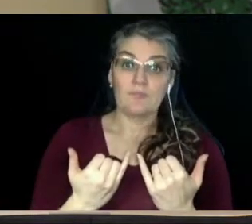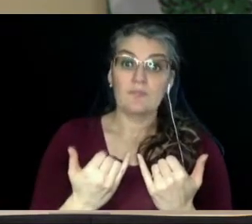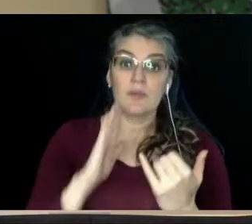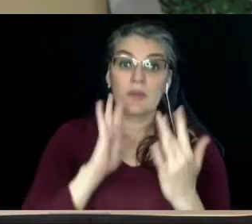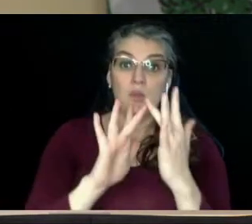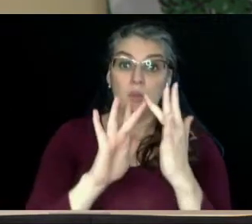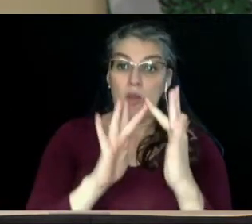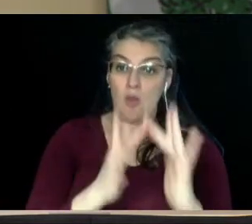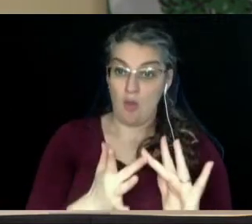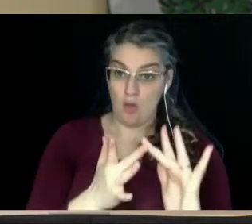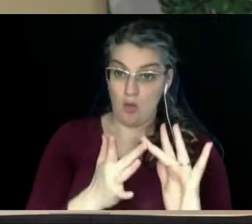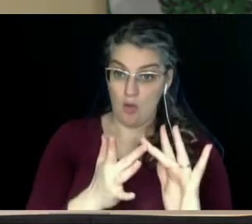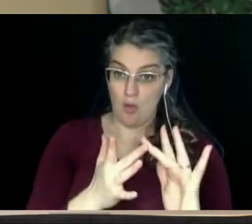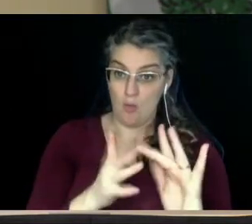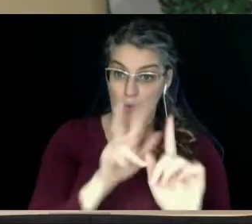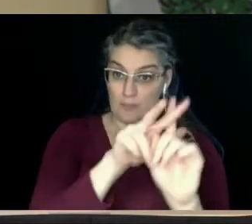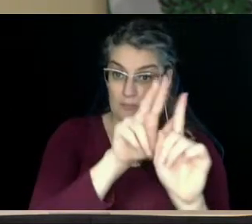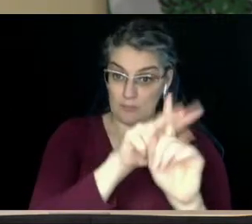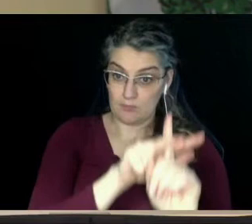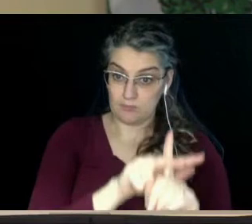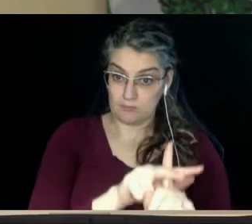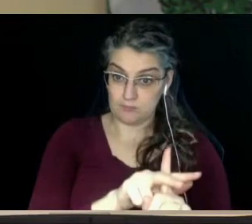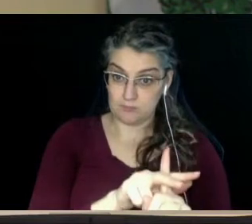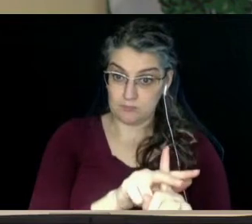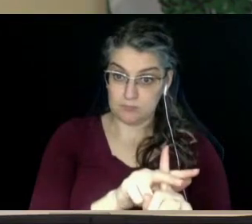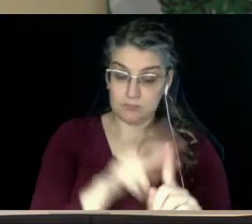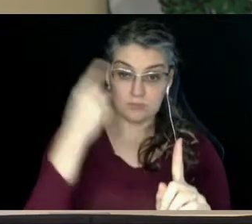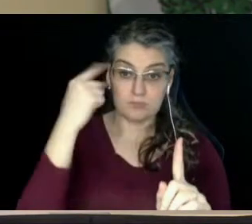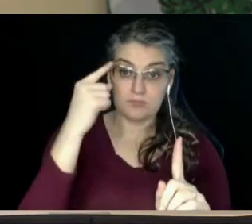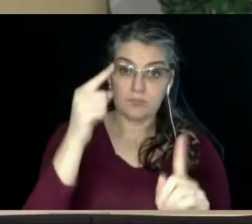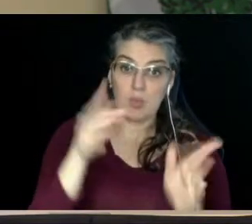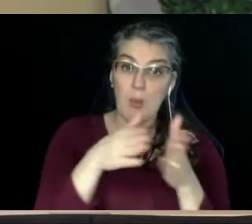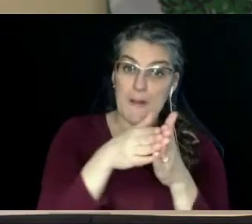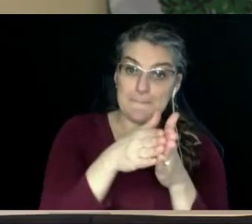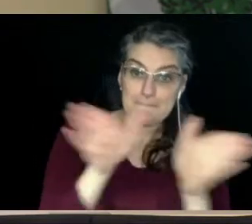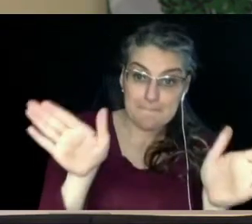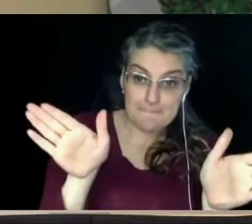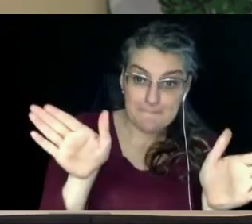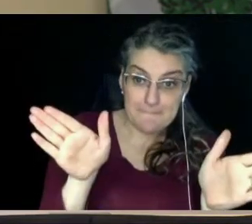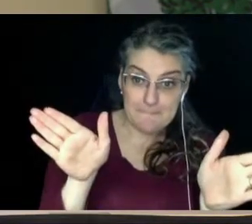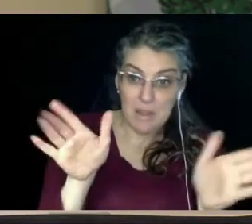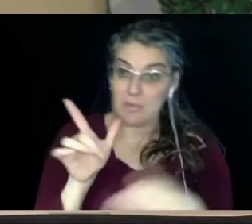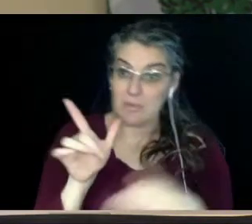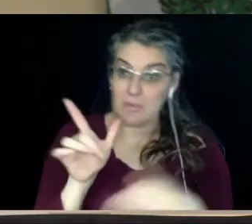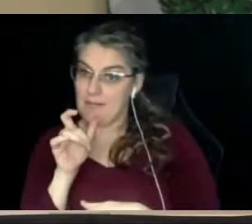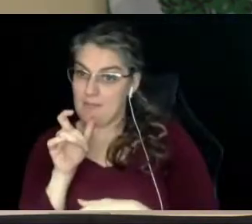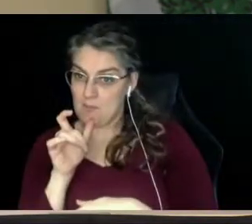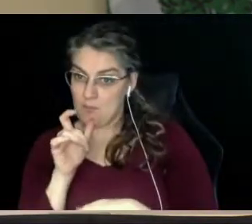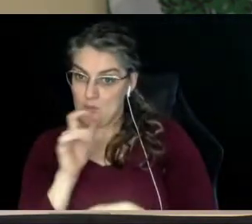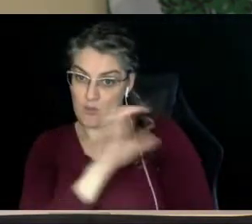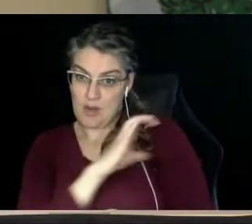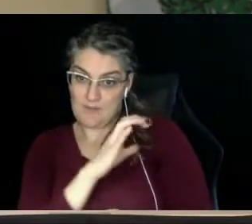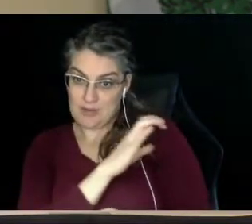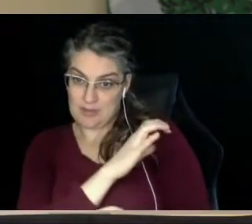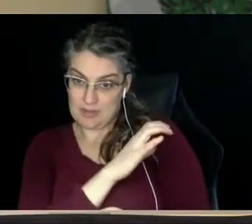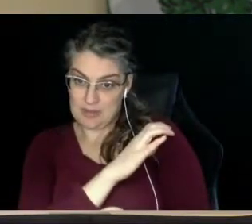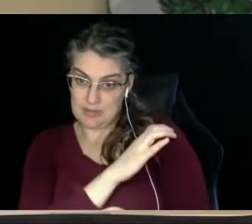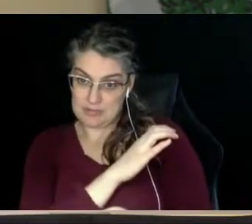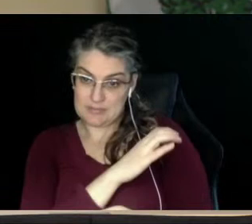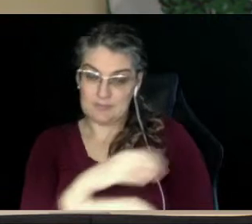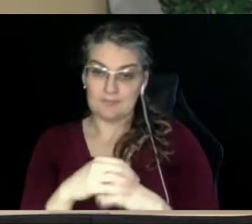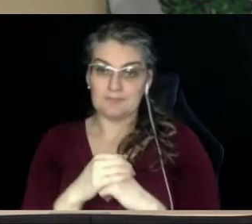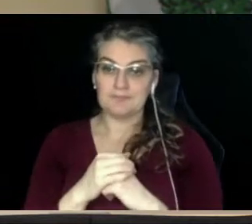appointment bookings for people who provide public and private healthcare services in our community, including clinicians and clinical support